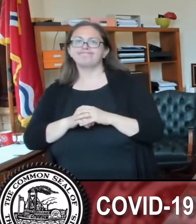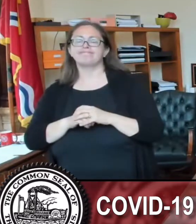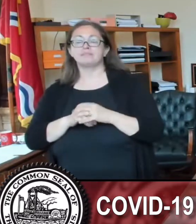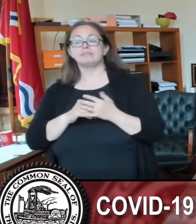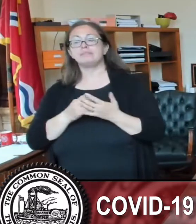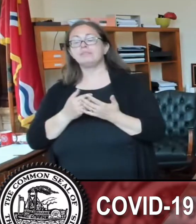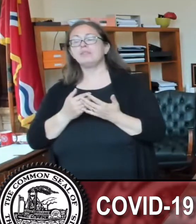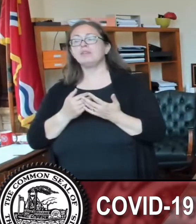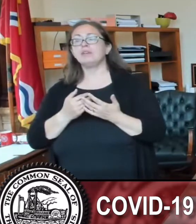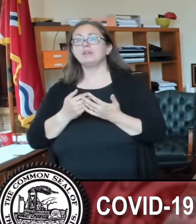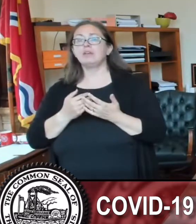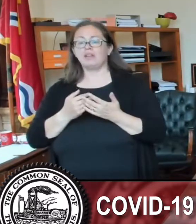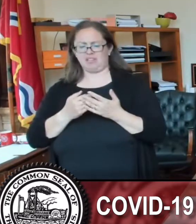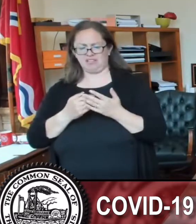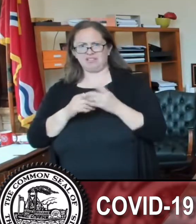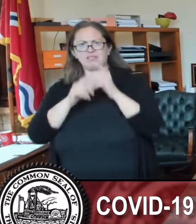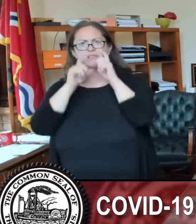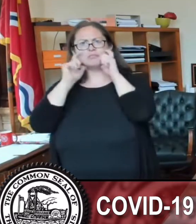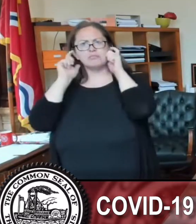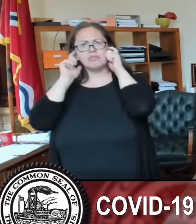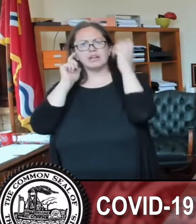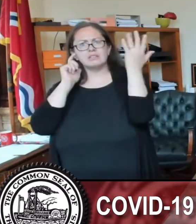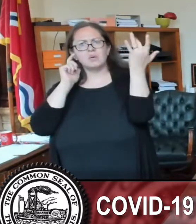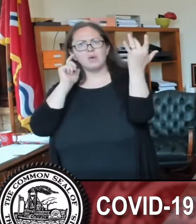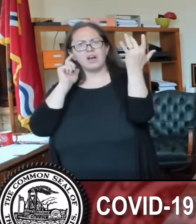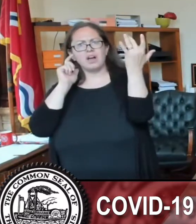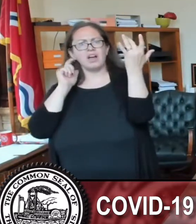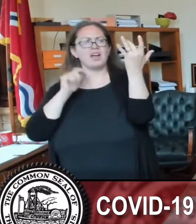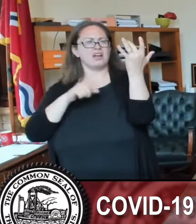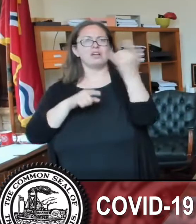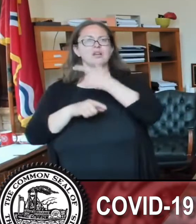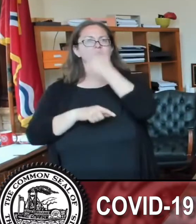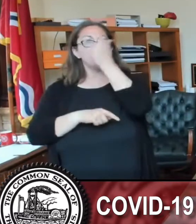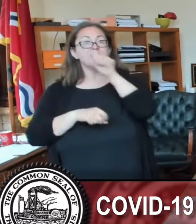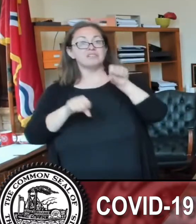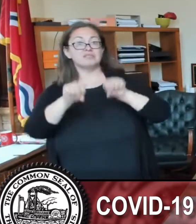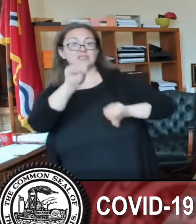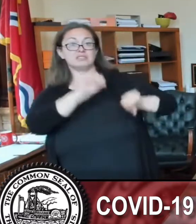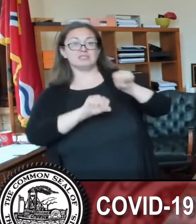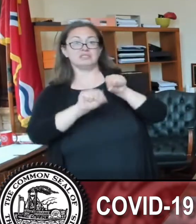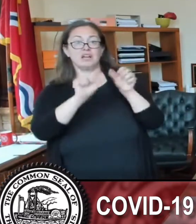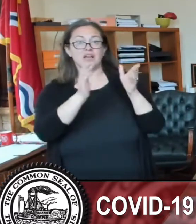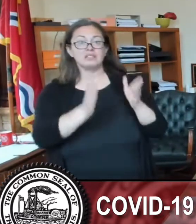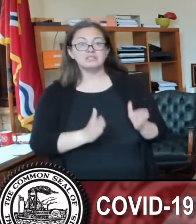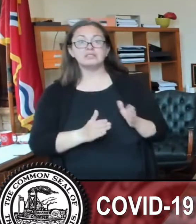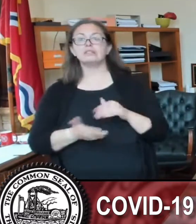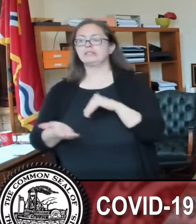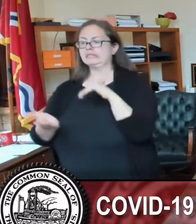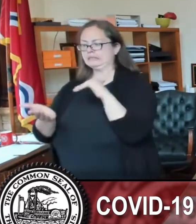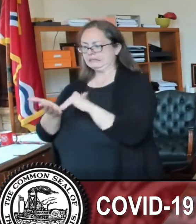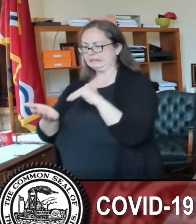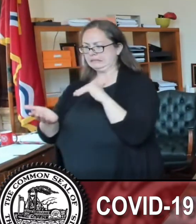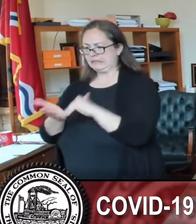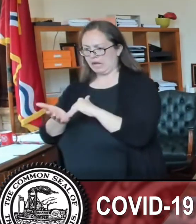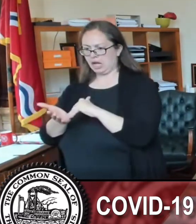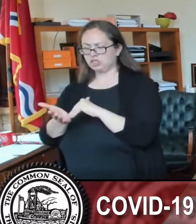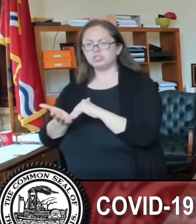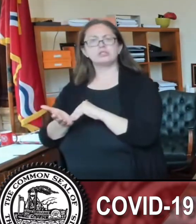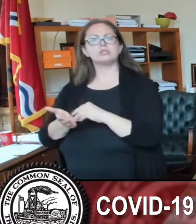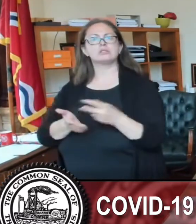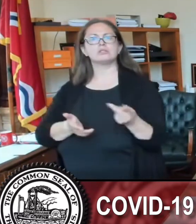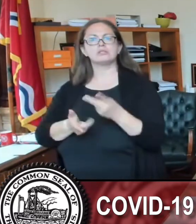It's a level of precaution that the scientists and the doctors really believe will help